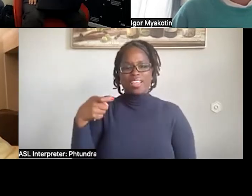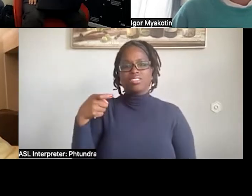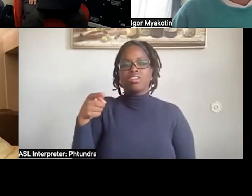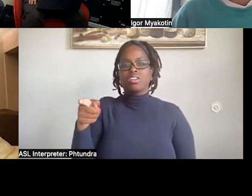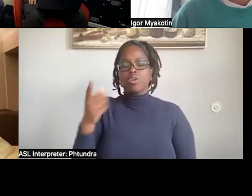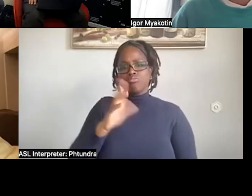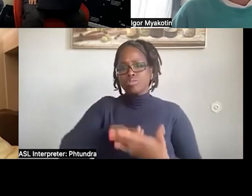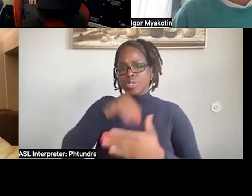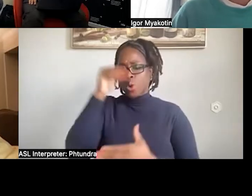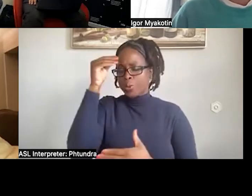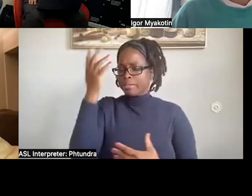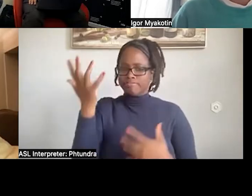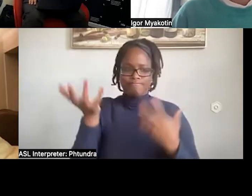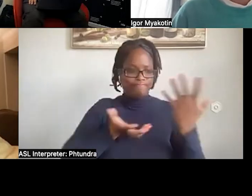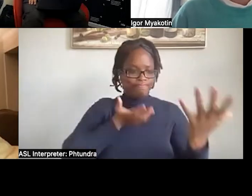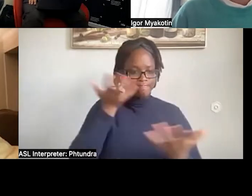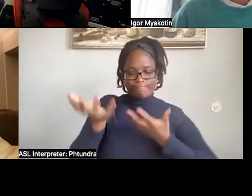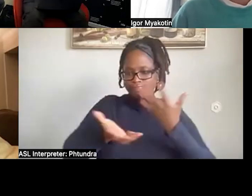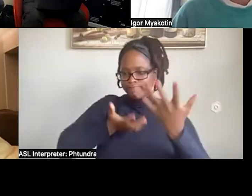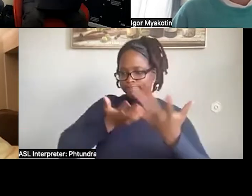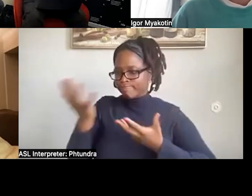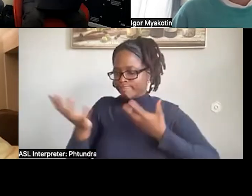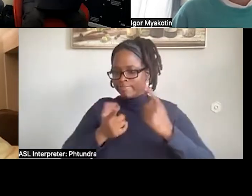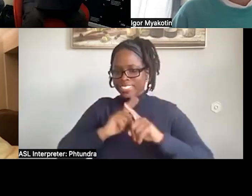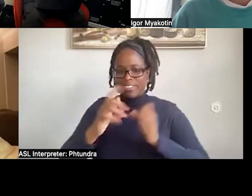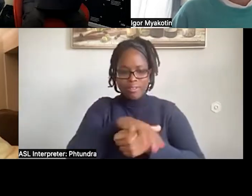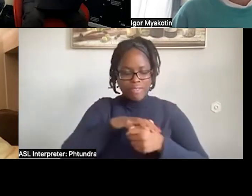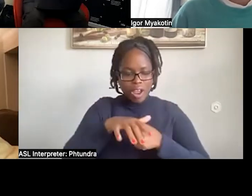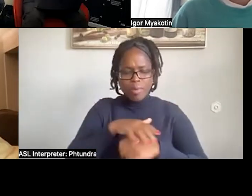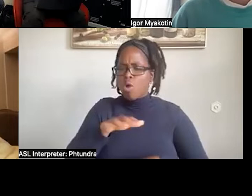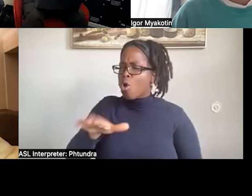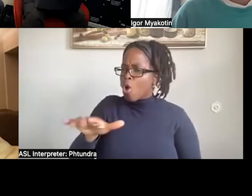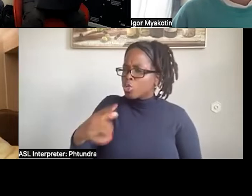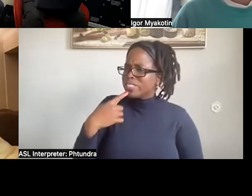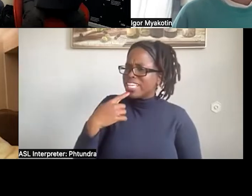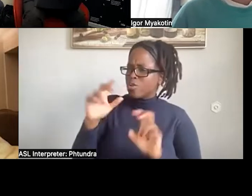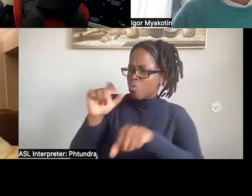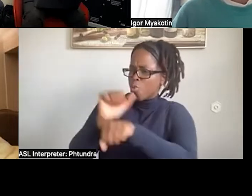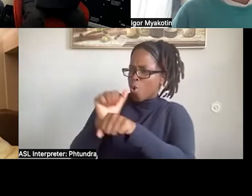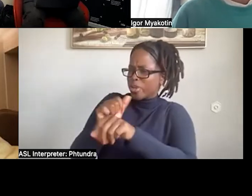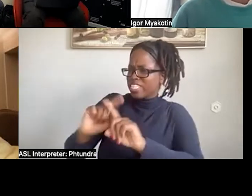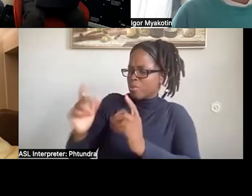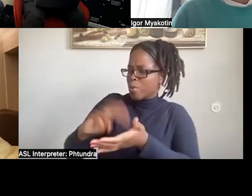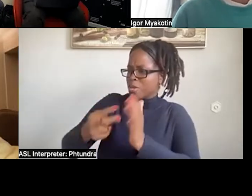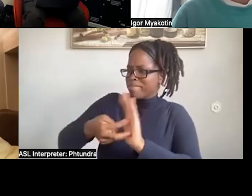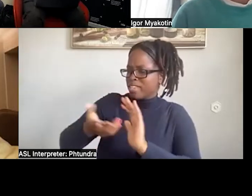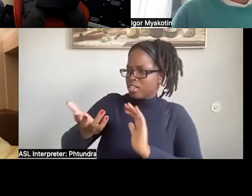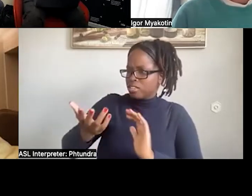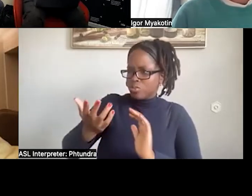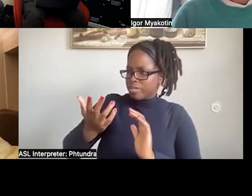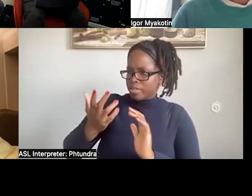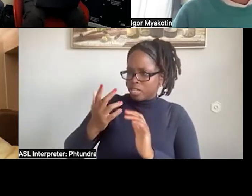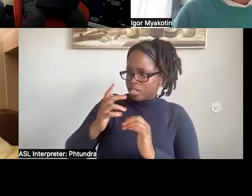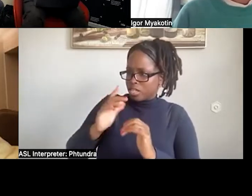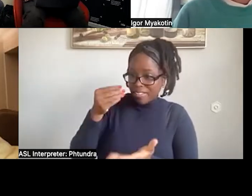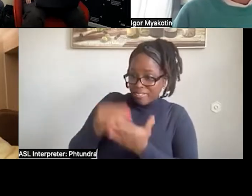learning to work differently. And when you say, I'm sorry, when you say work differently, what does that look like? Is it pace? Is it